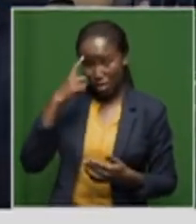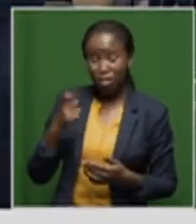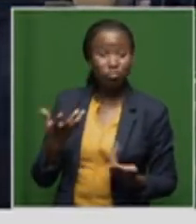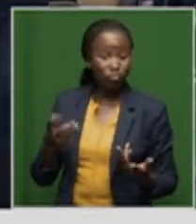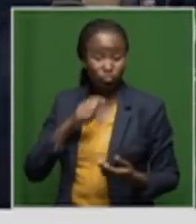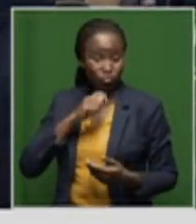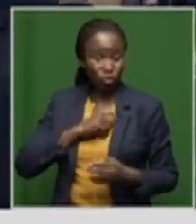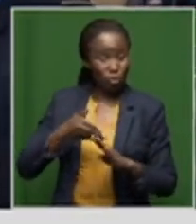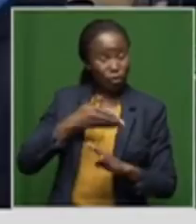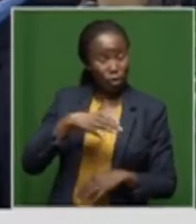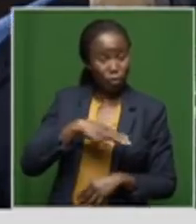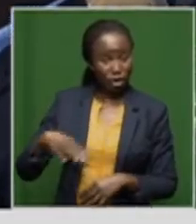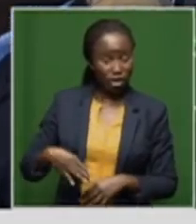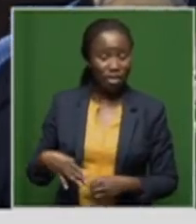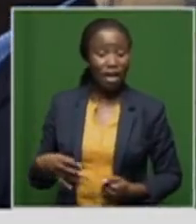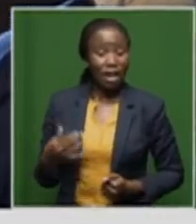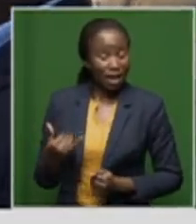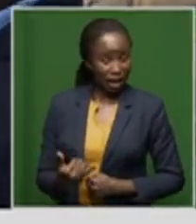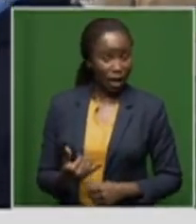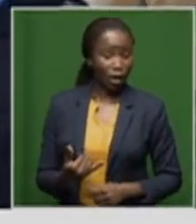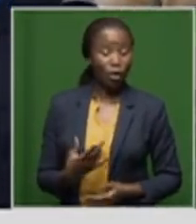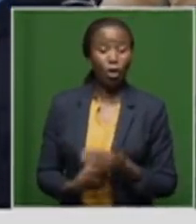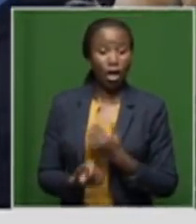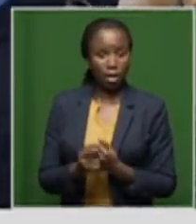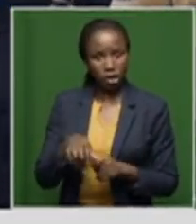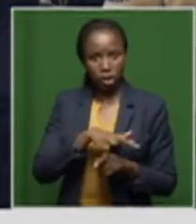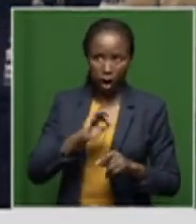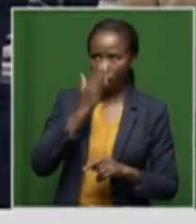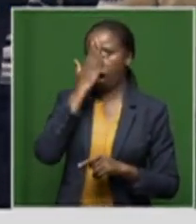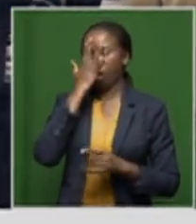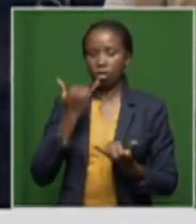the former president is under this situation that he